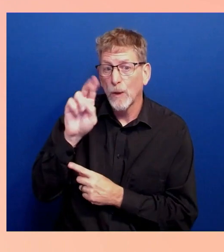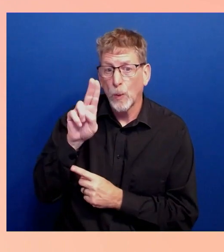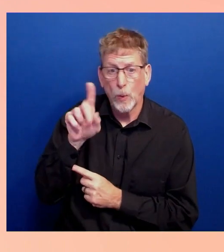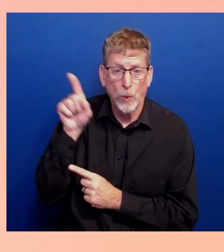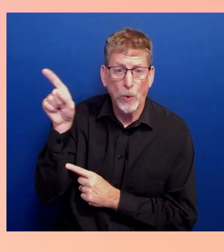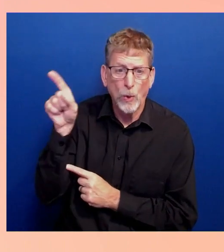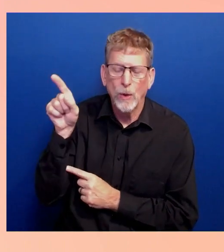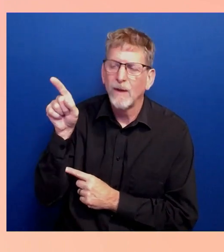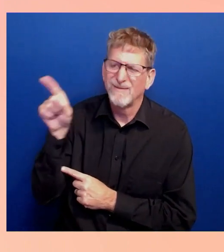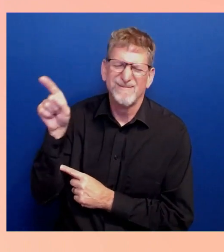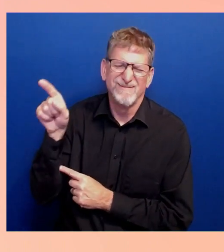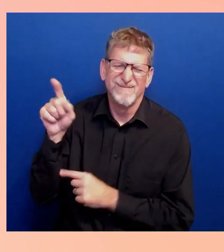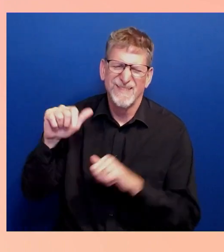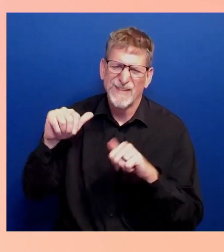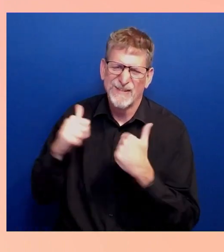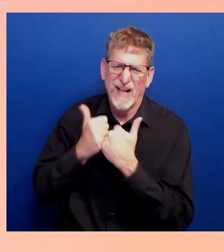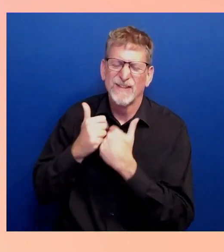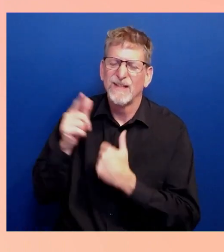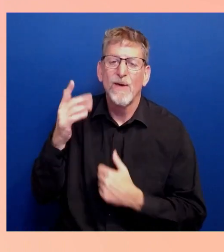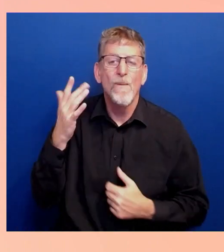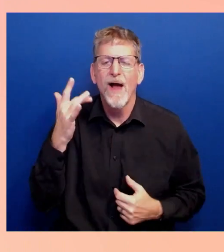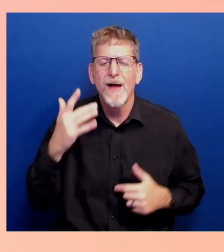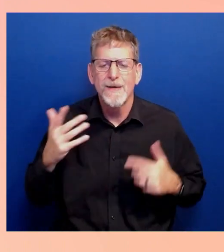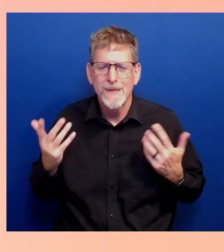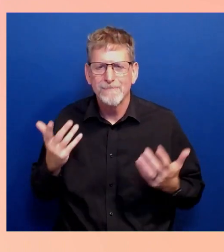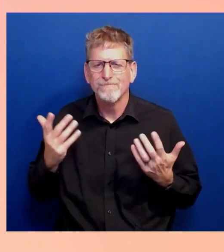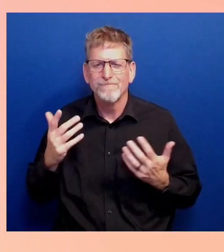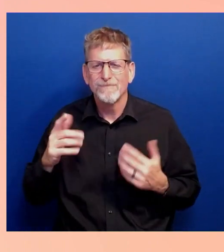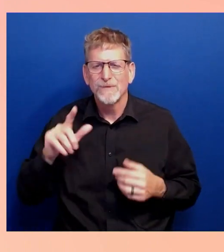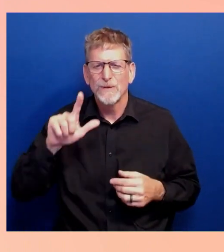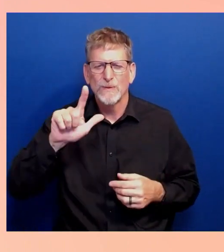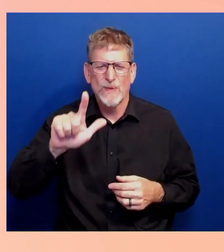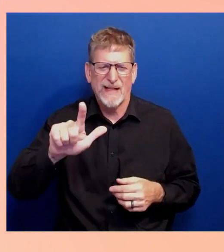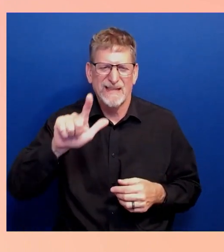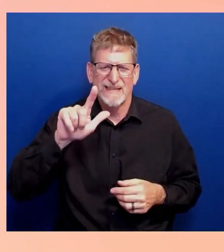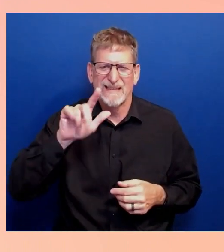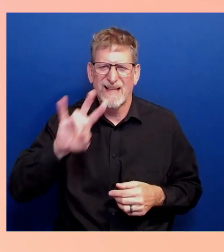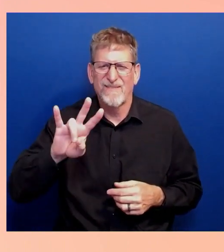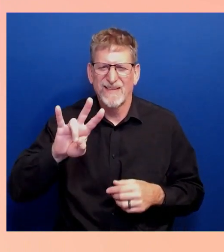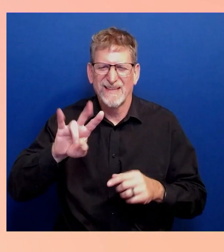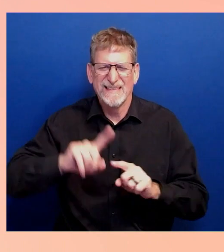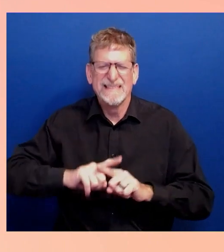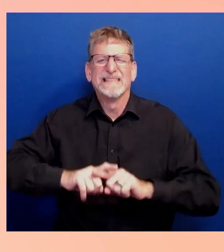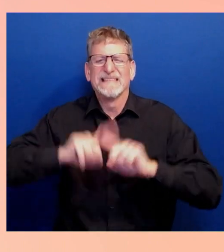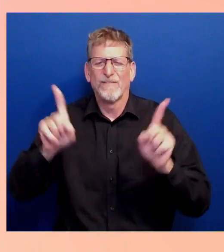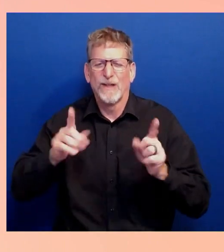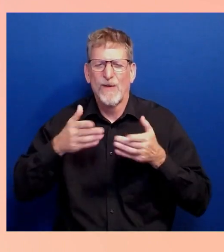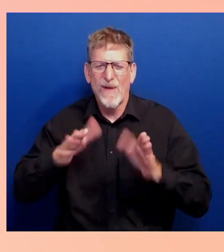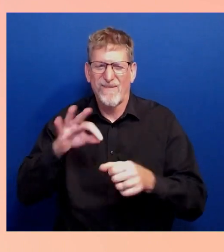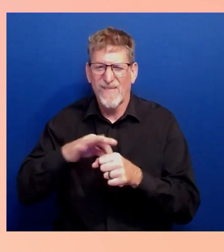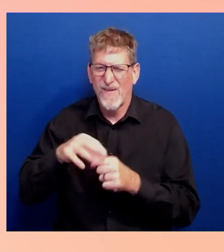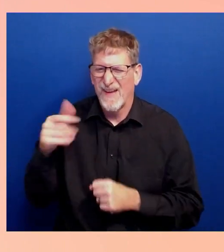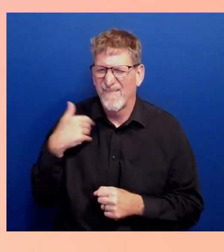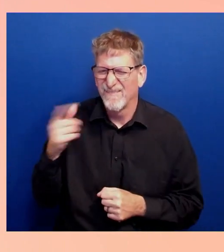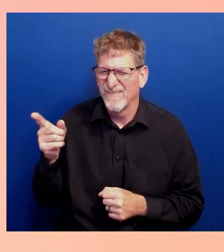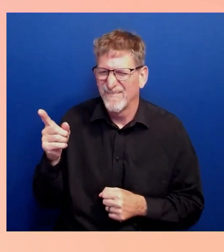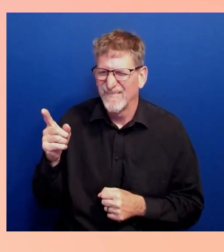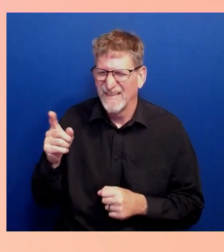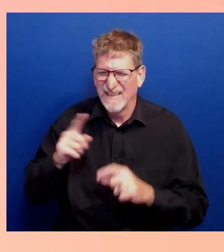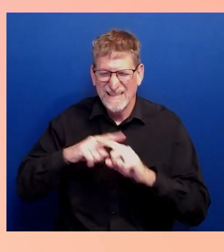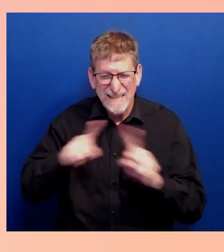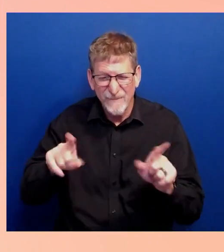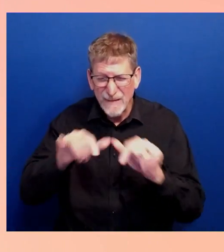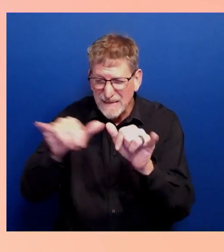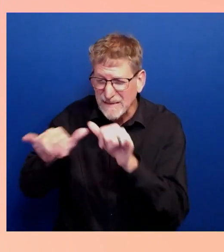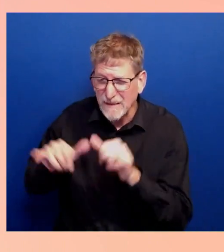say, basically 27 different ways of different voting systems. Even if we have